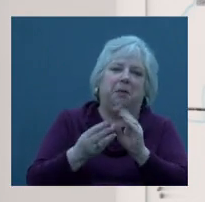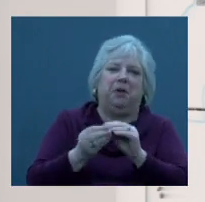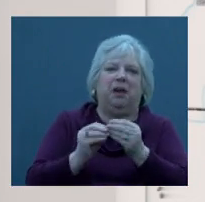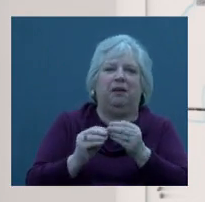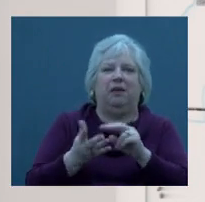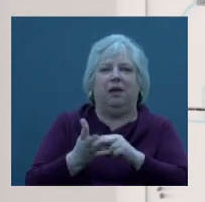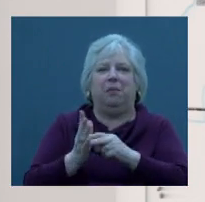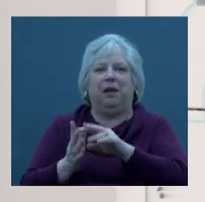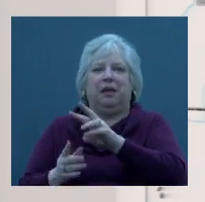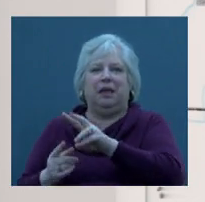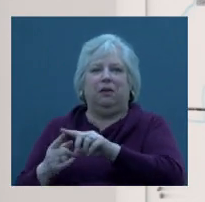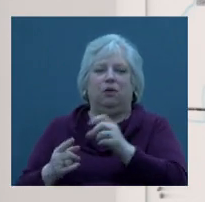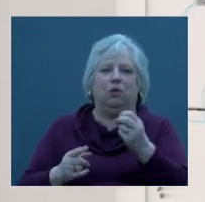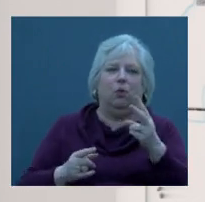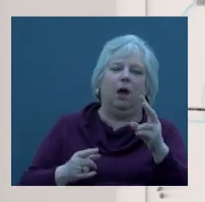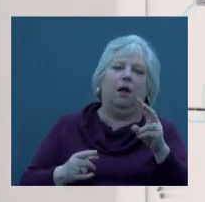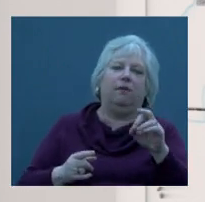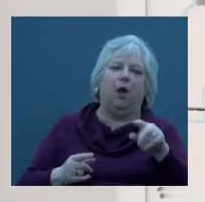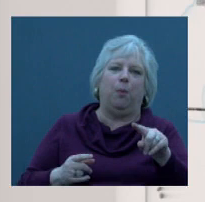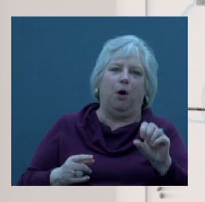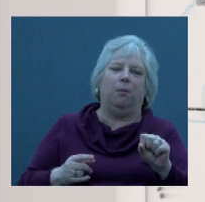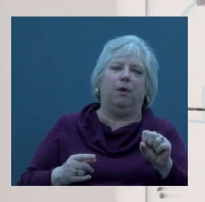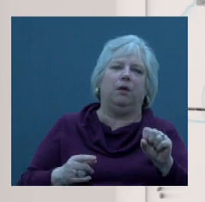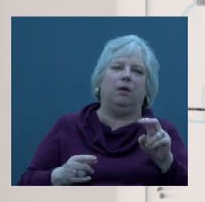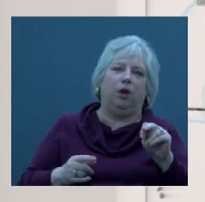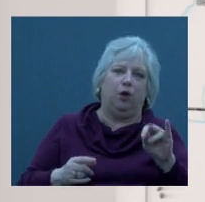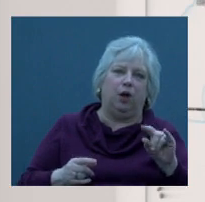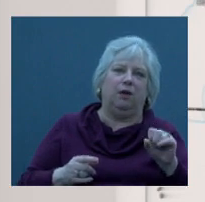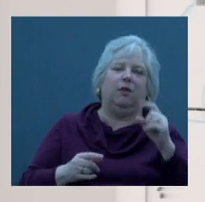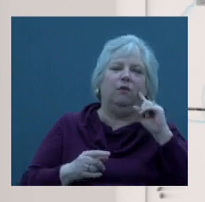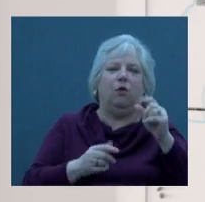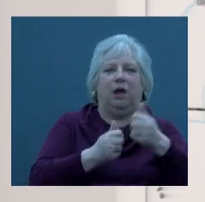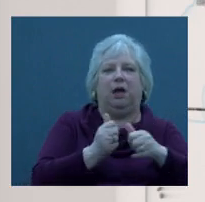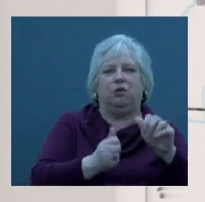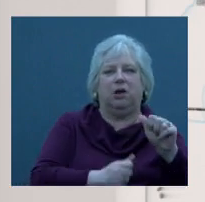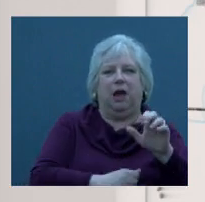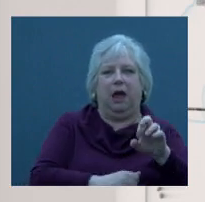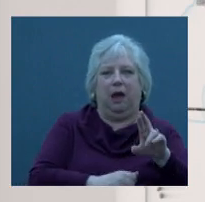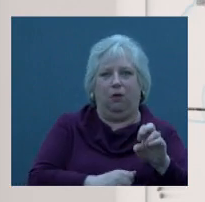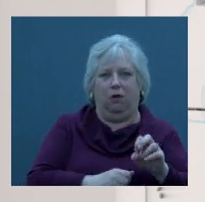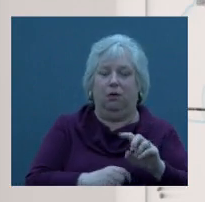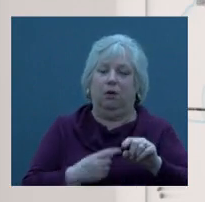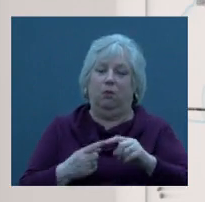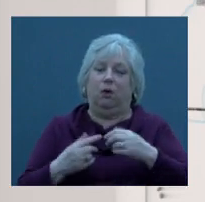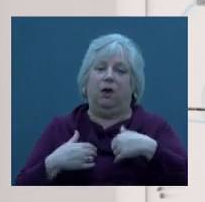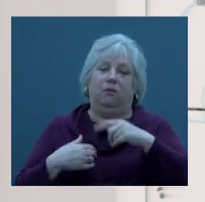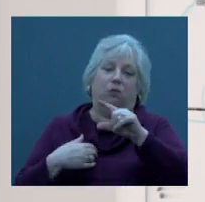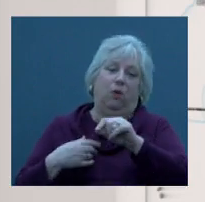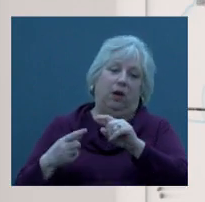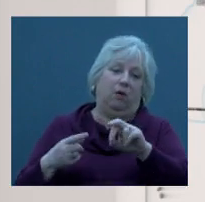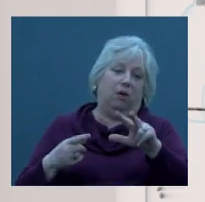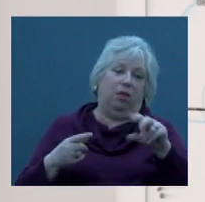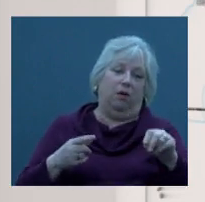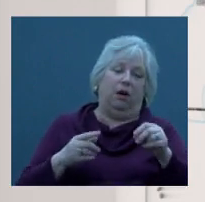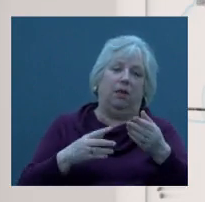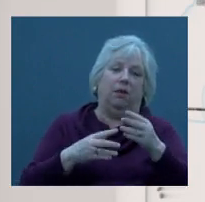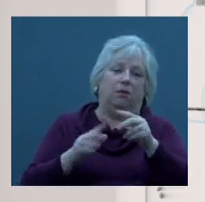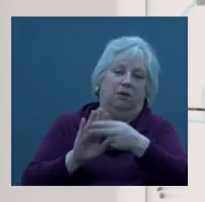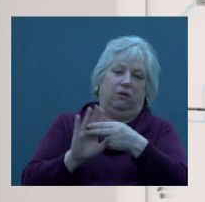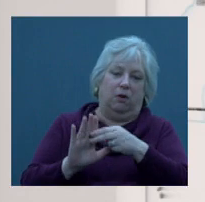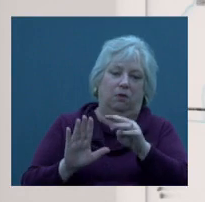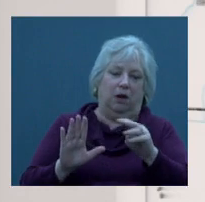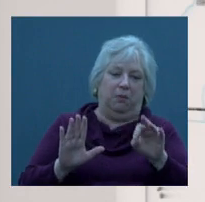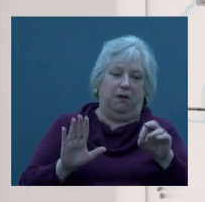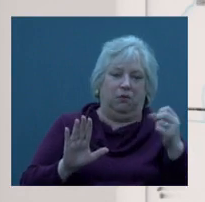12 units per acre. And when you've got roughly 20 or 30 acres that are zoned MF12, then you're